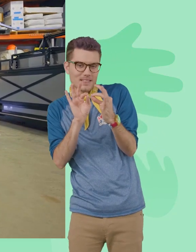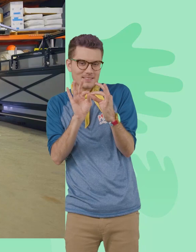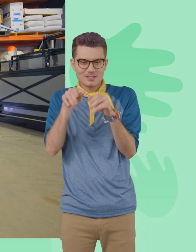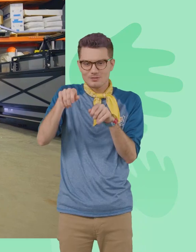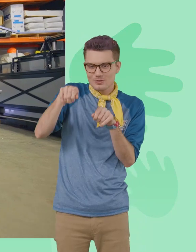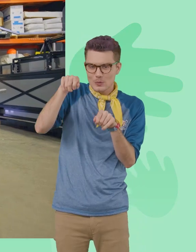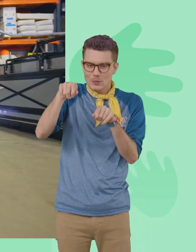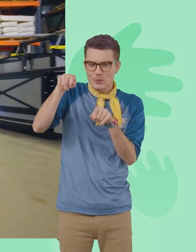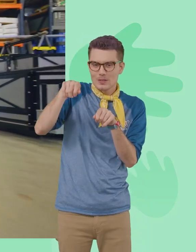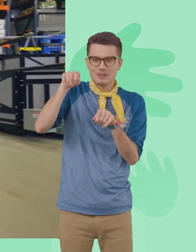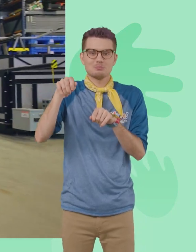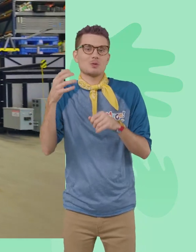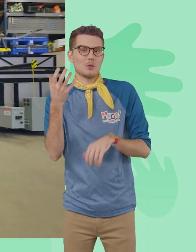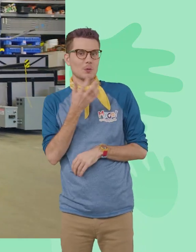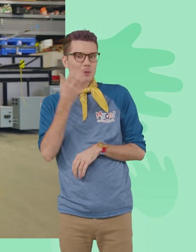Wow.